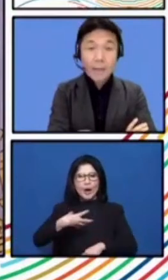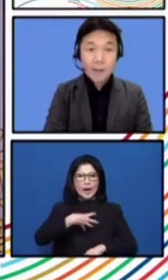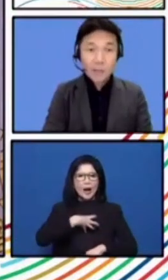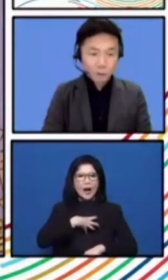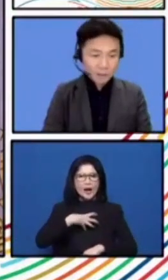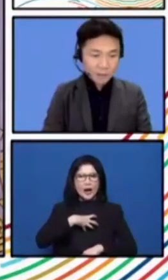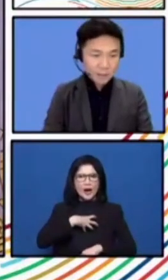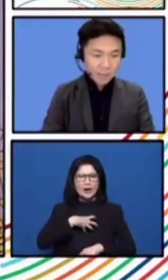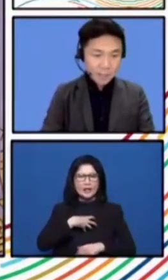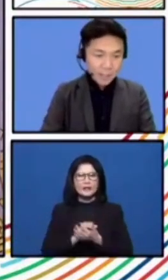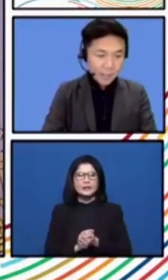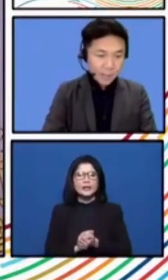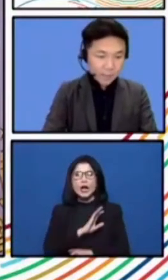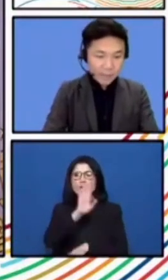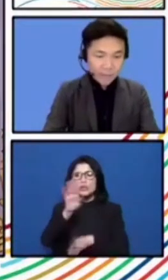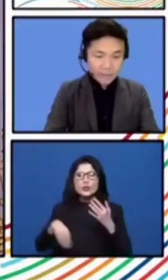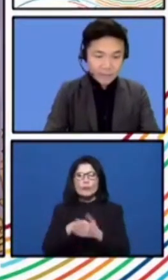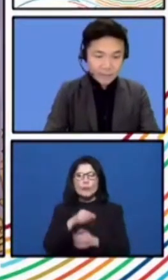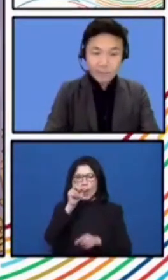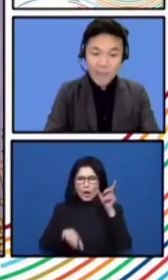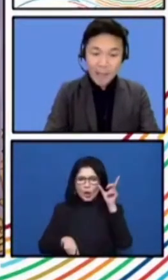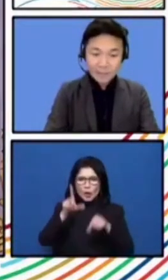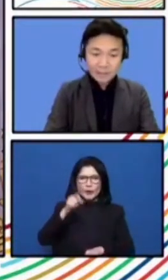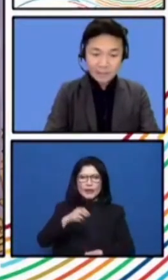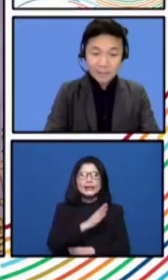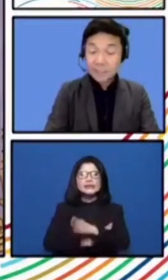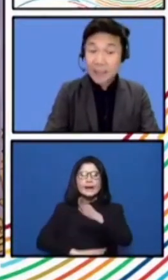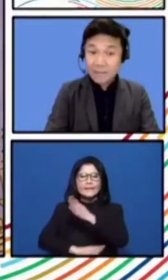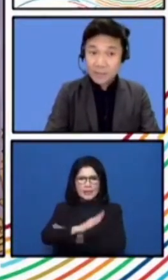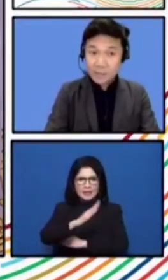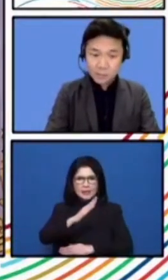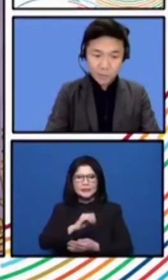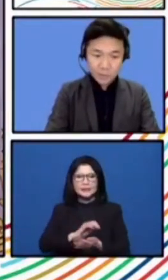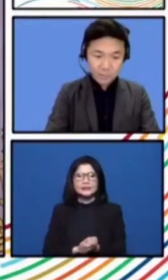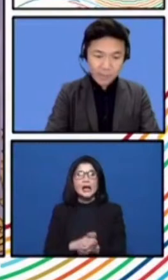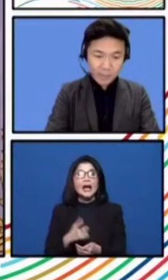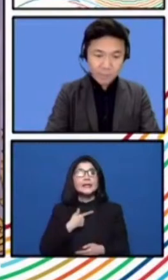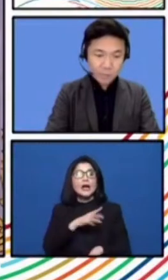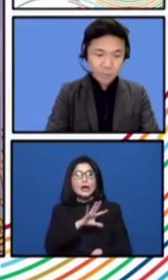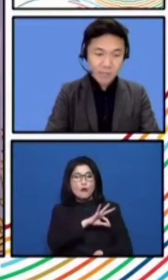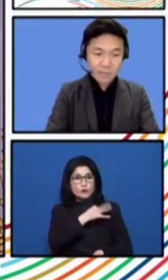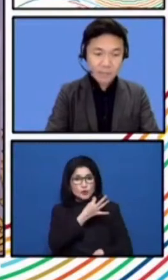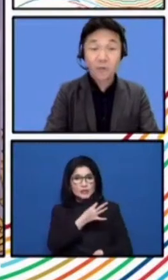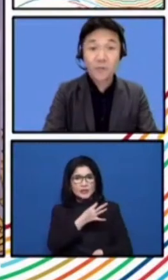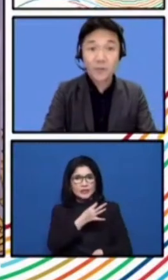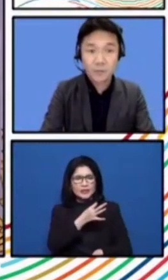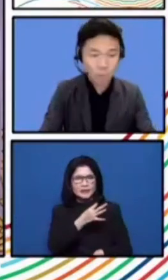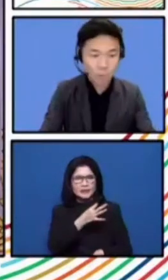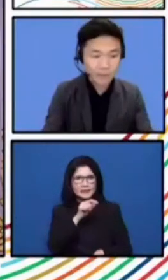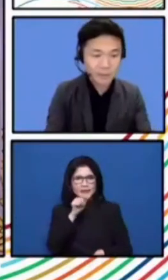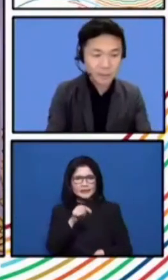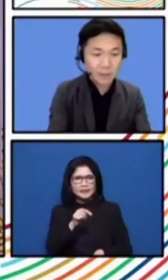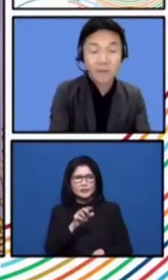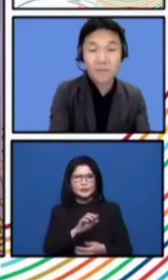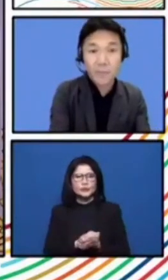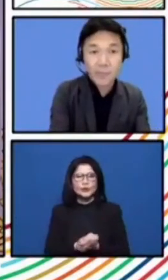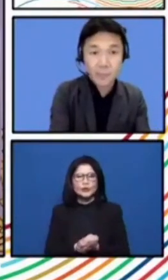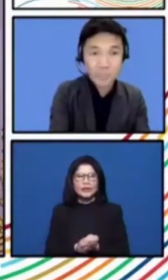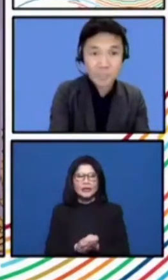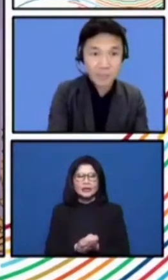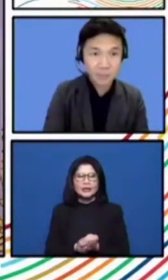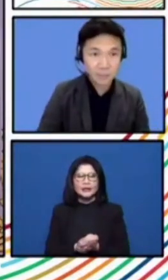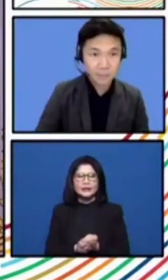and the function of the entities plan is is affected to respect protect and fulfill the rights of